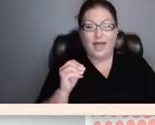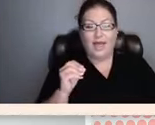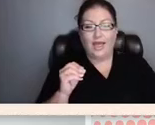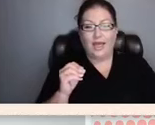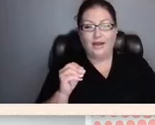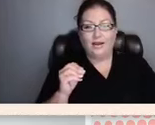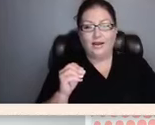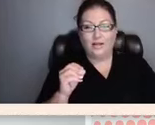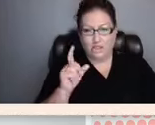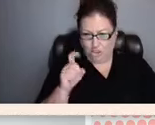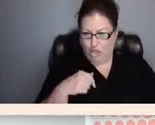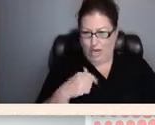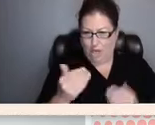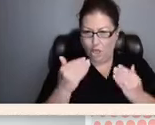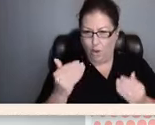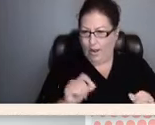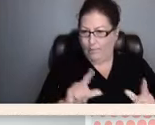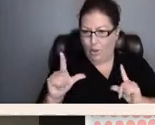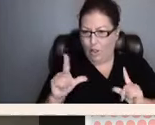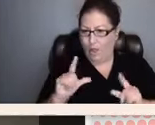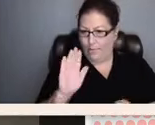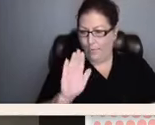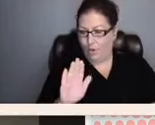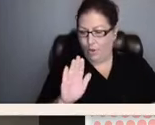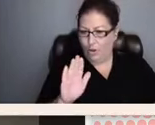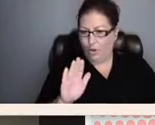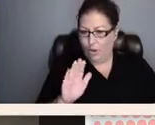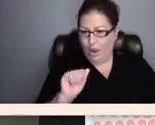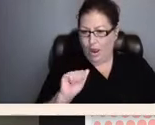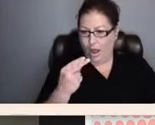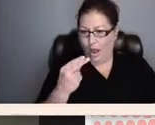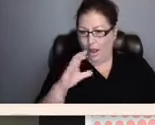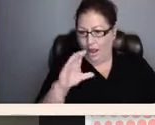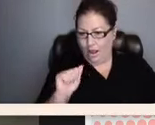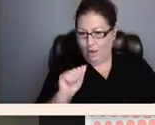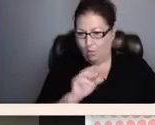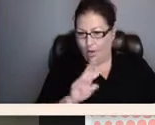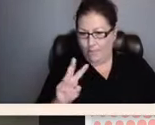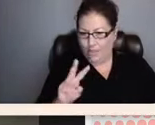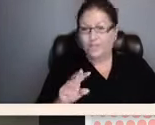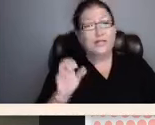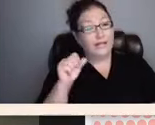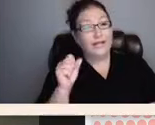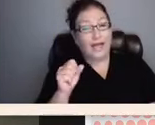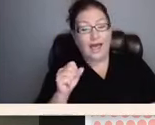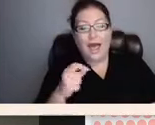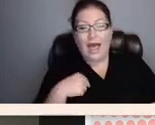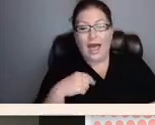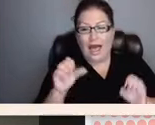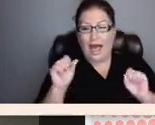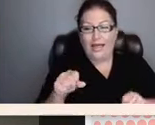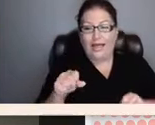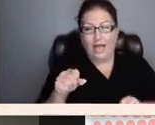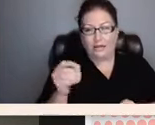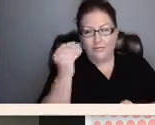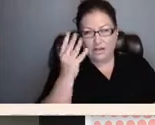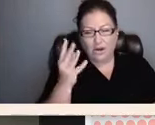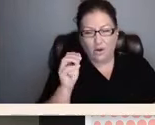should I go ahead and pull up the ACCA page? Well, I can cue you like towards the